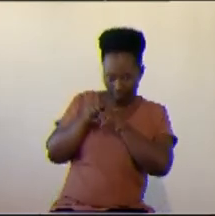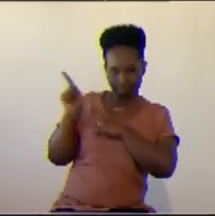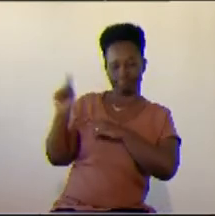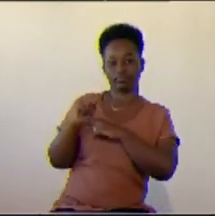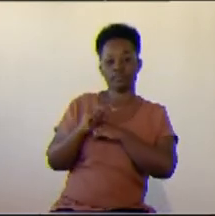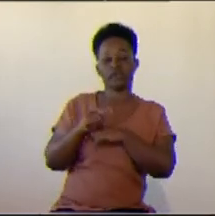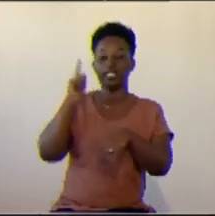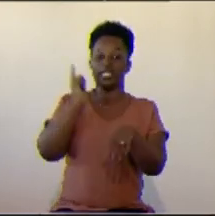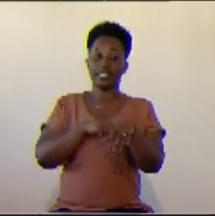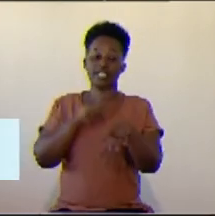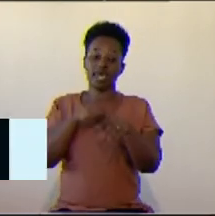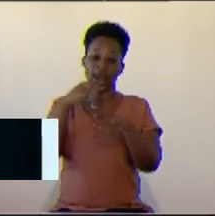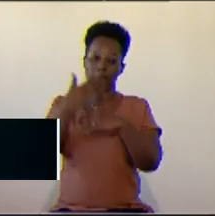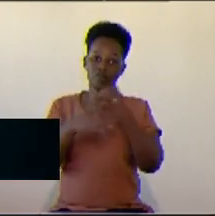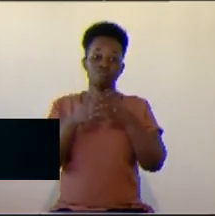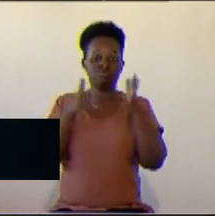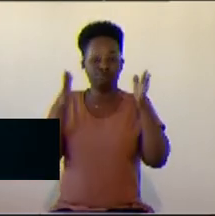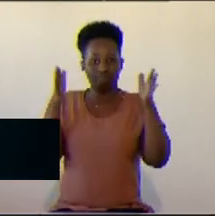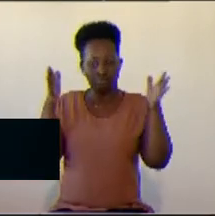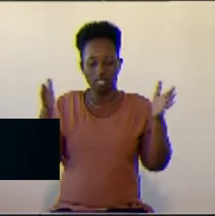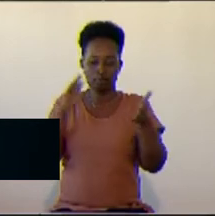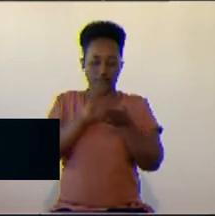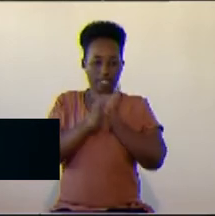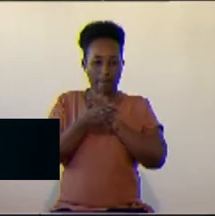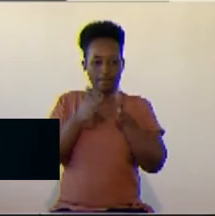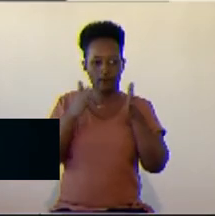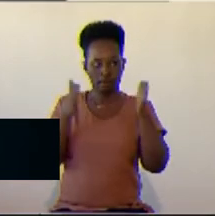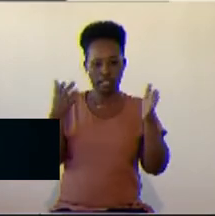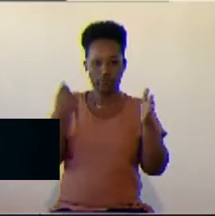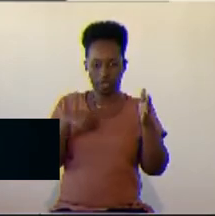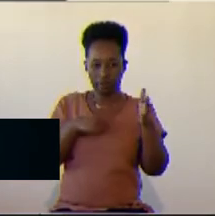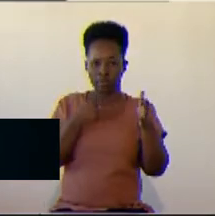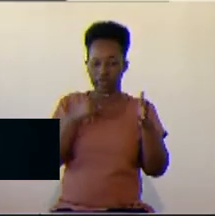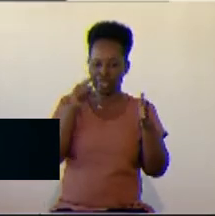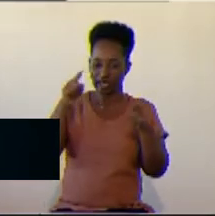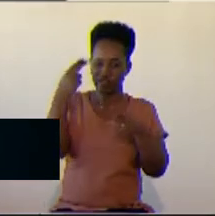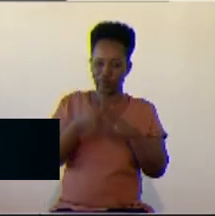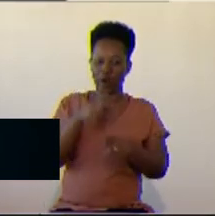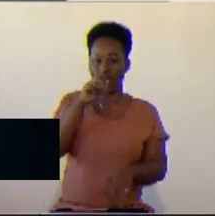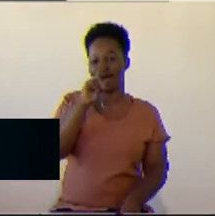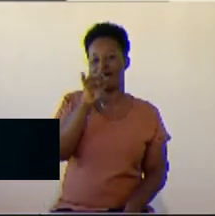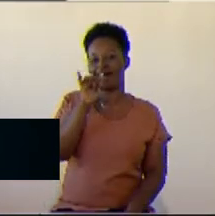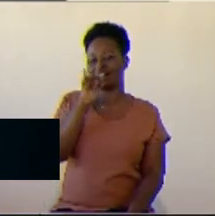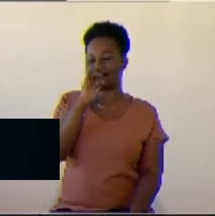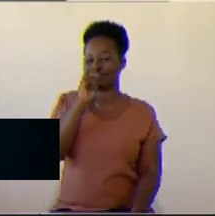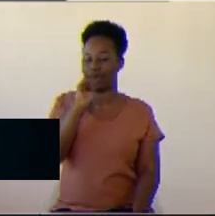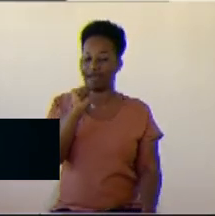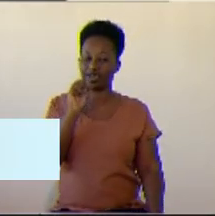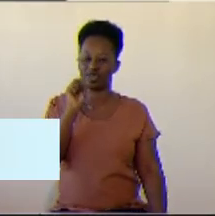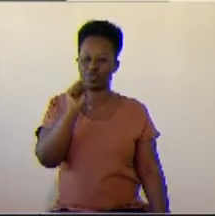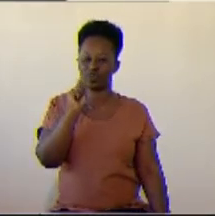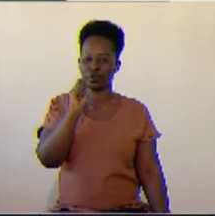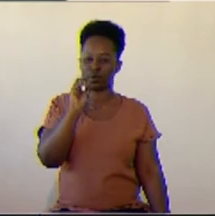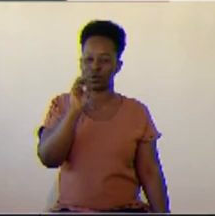it relaxes, that means becomes bigger a little bit, we refer to that as diastolic pressure. Remember, those were one